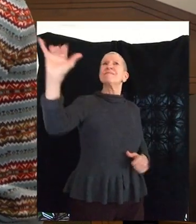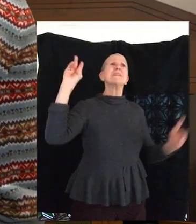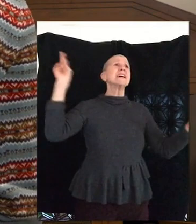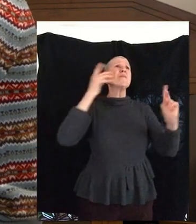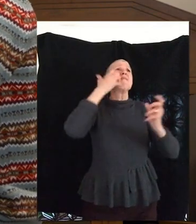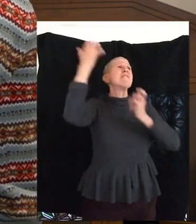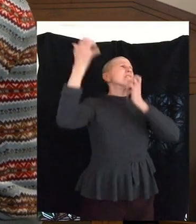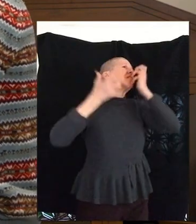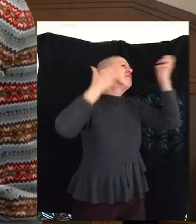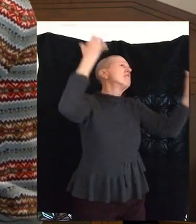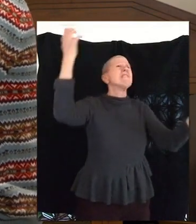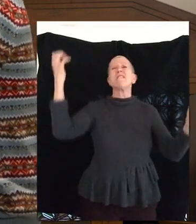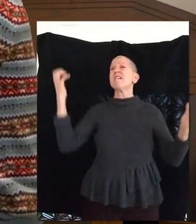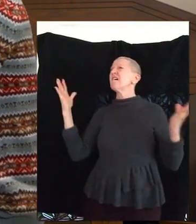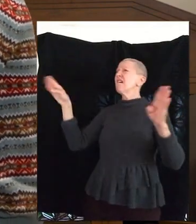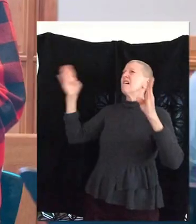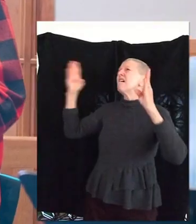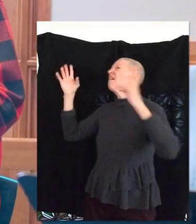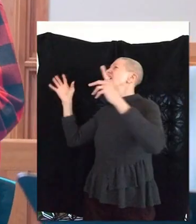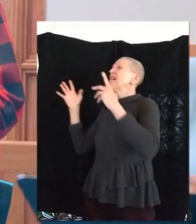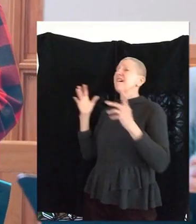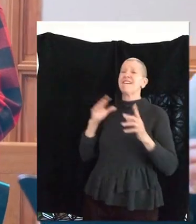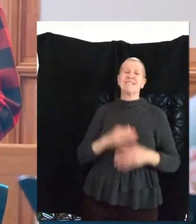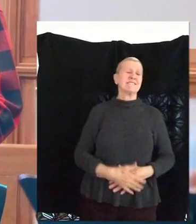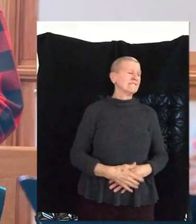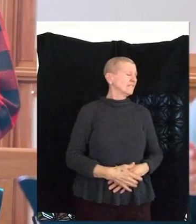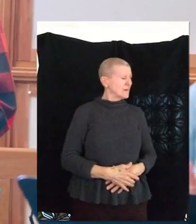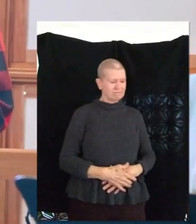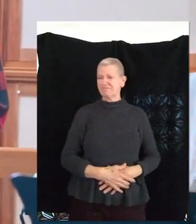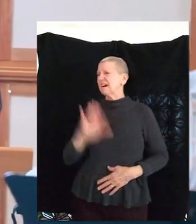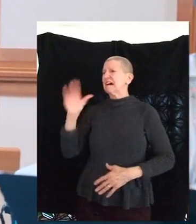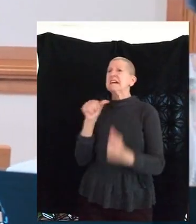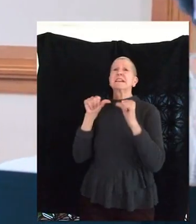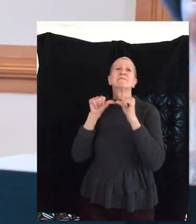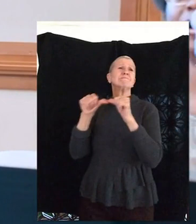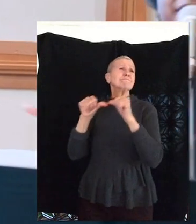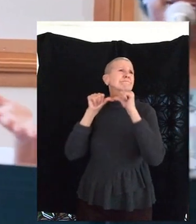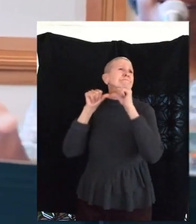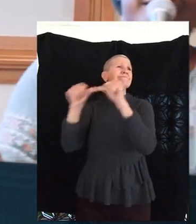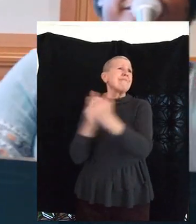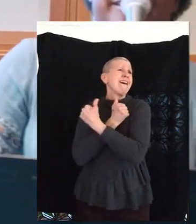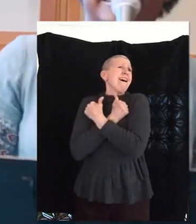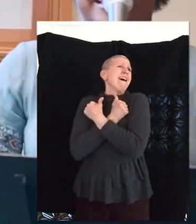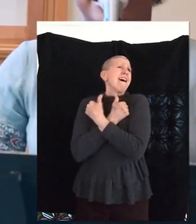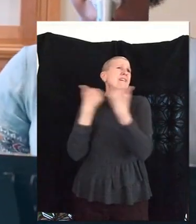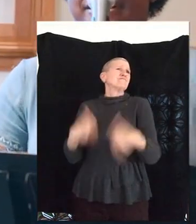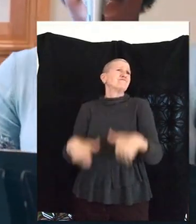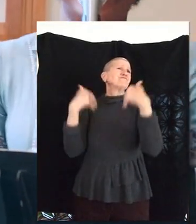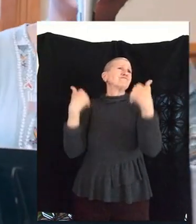is everlasting. Your love is lasting. Your love